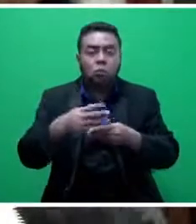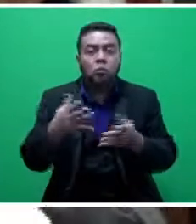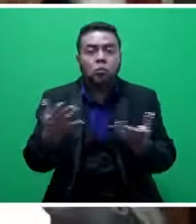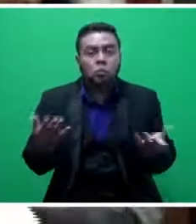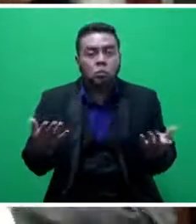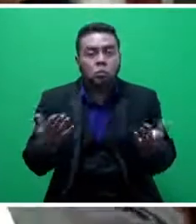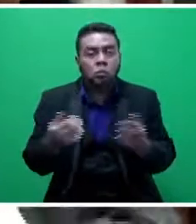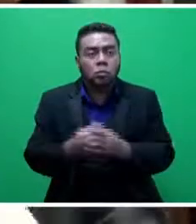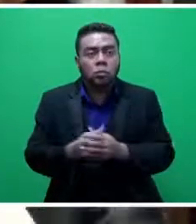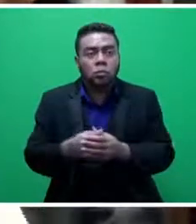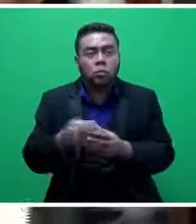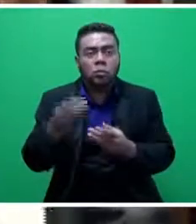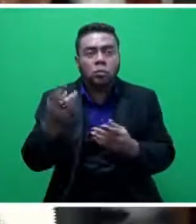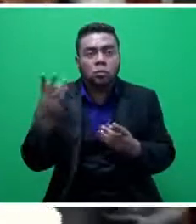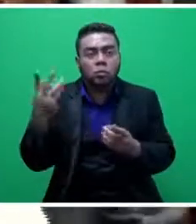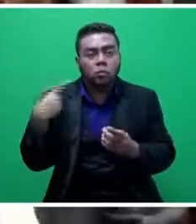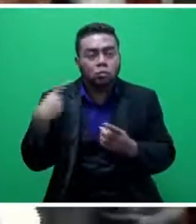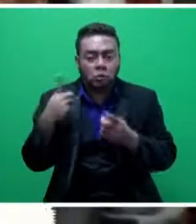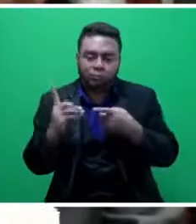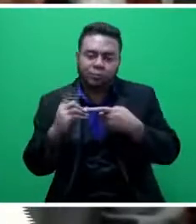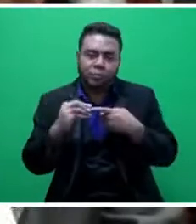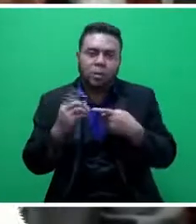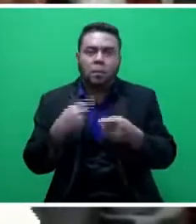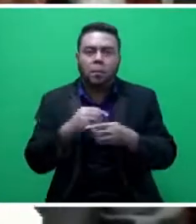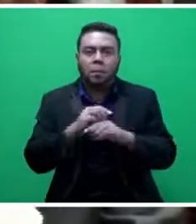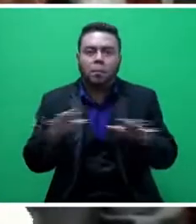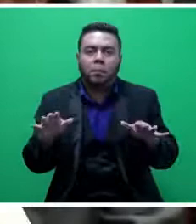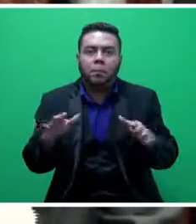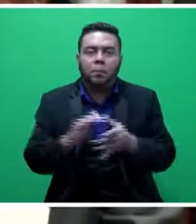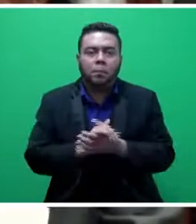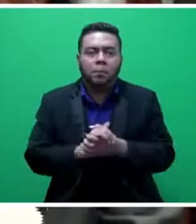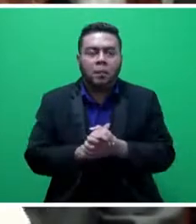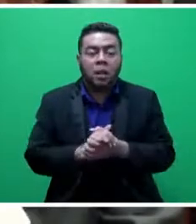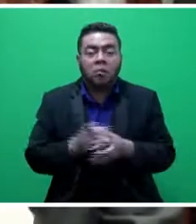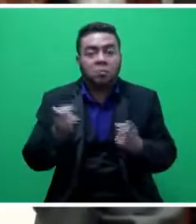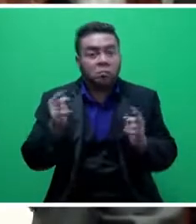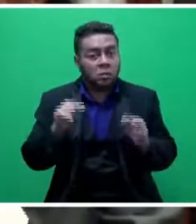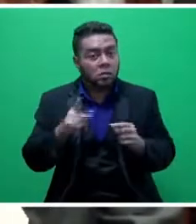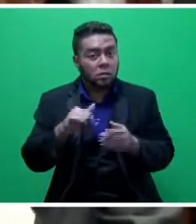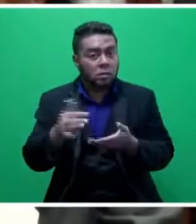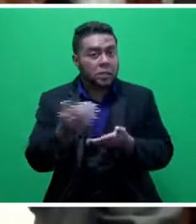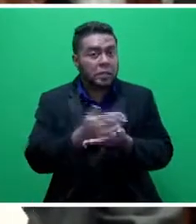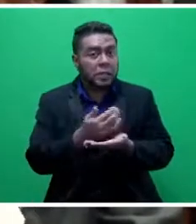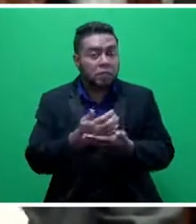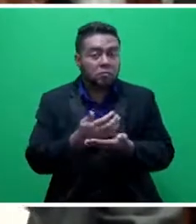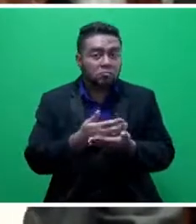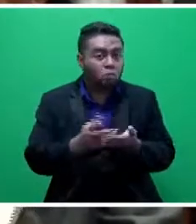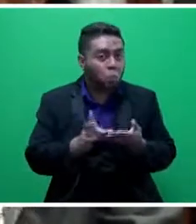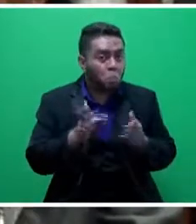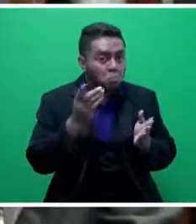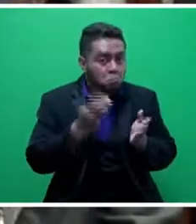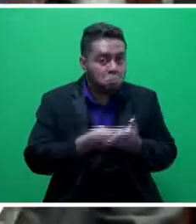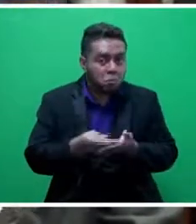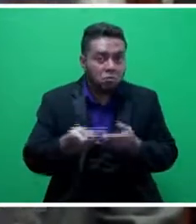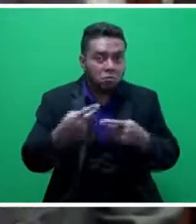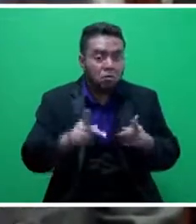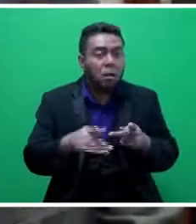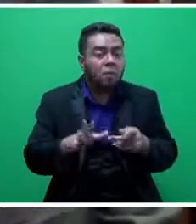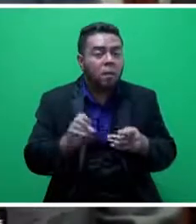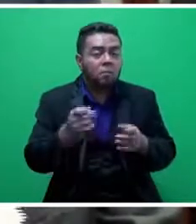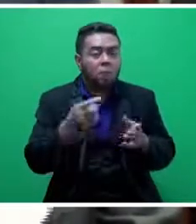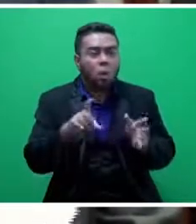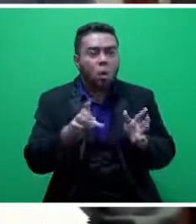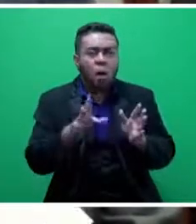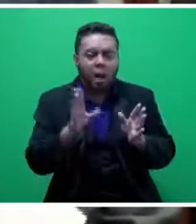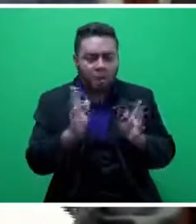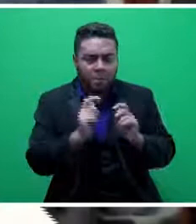stamp duty in Fiji across the board. There is a savings provision necessary to facilitate the transition out of the application